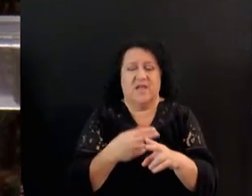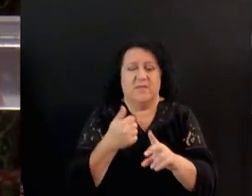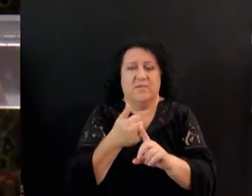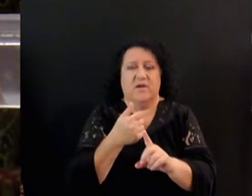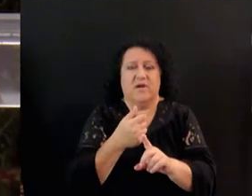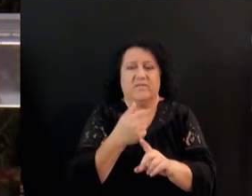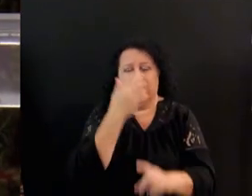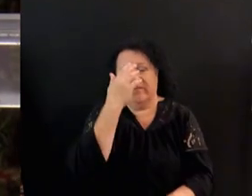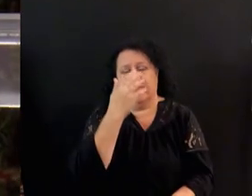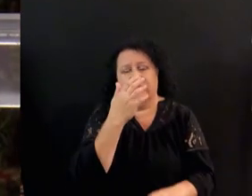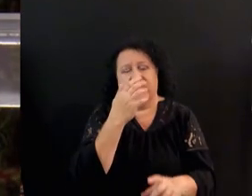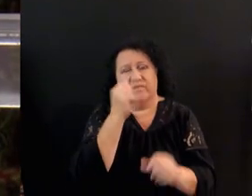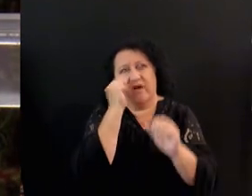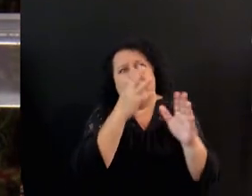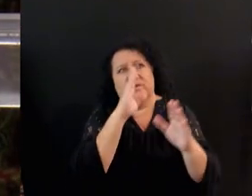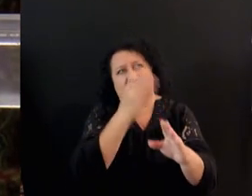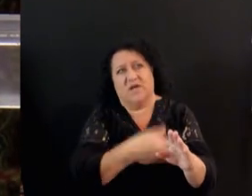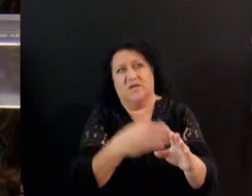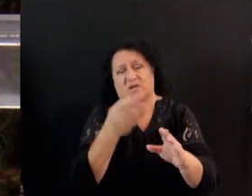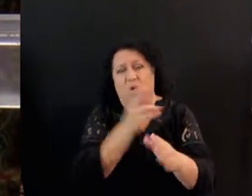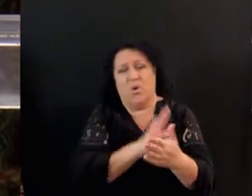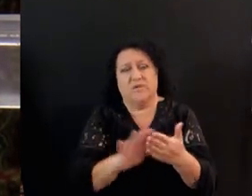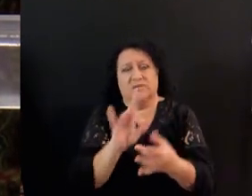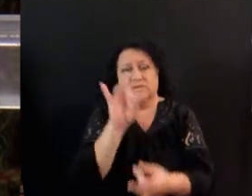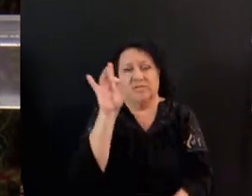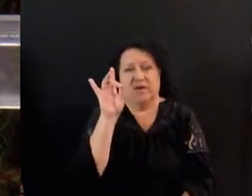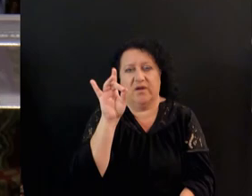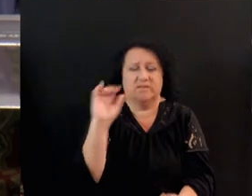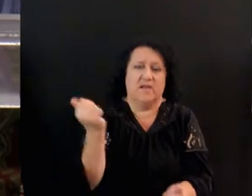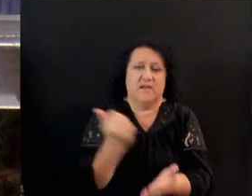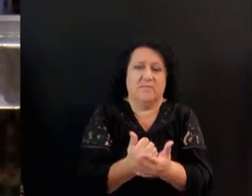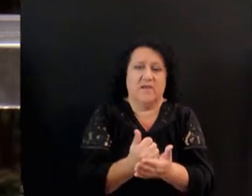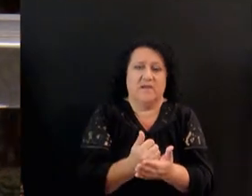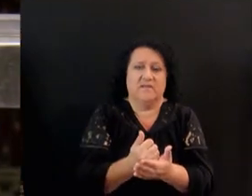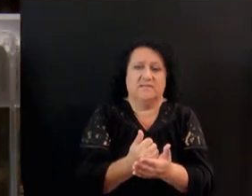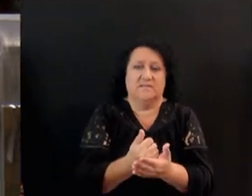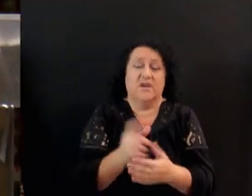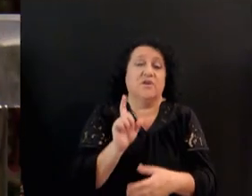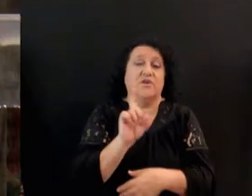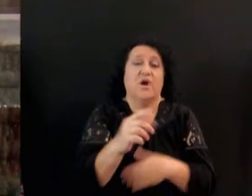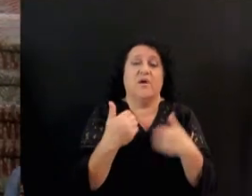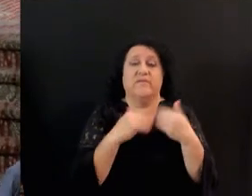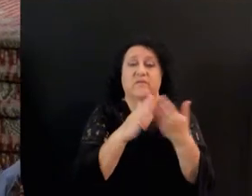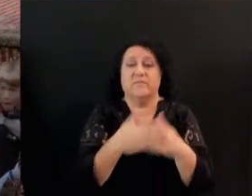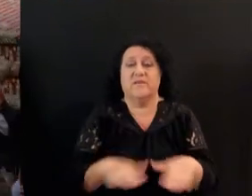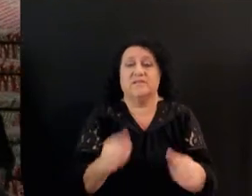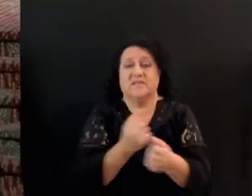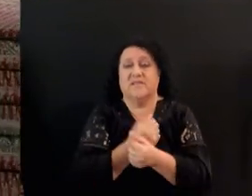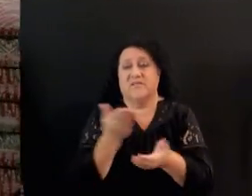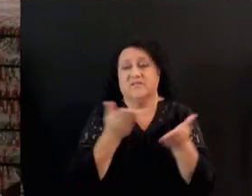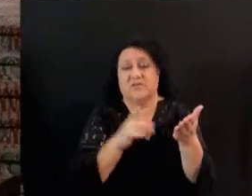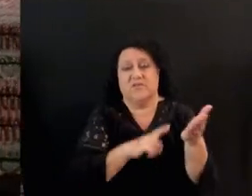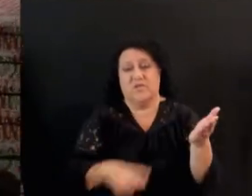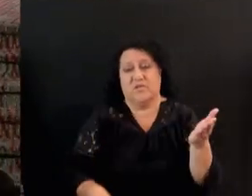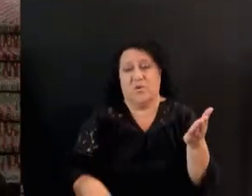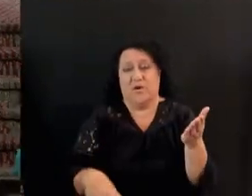Spirit, amen. Amen. Go in peace. Let us love and serve the Lord with thanksgiving.